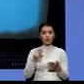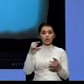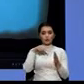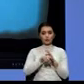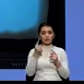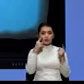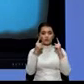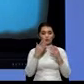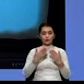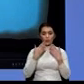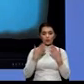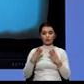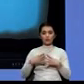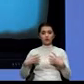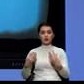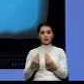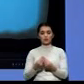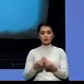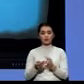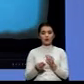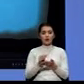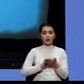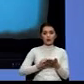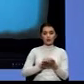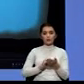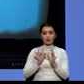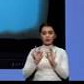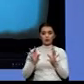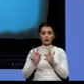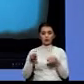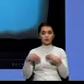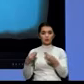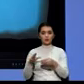uni mazmunini oila a'zolaringizga qayta hikoya qilib berdingizmi?